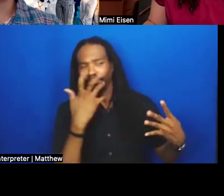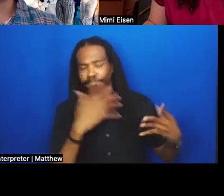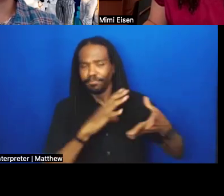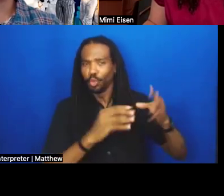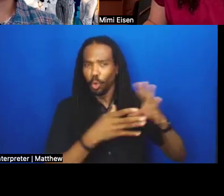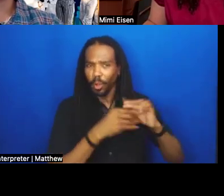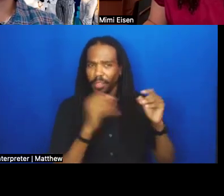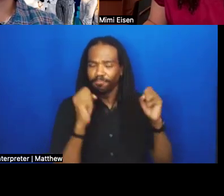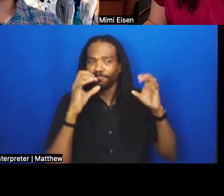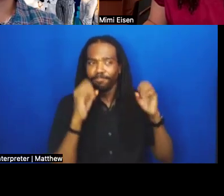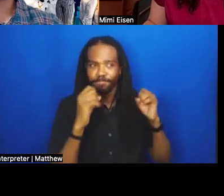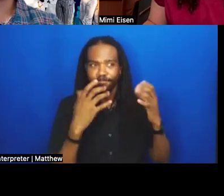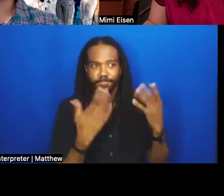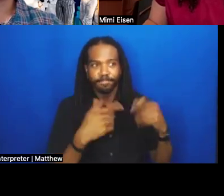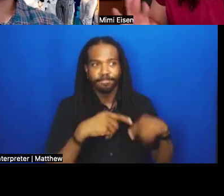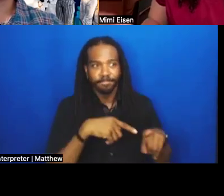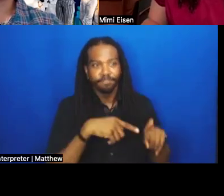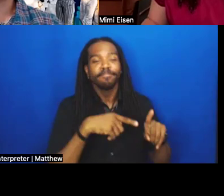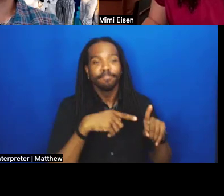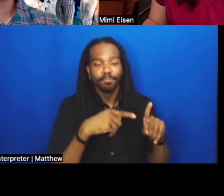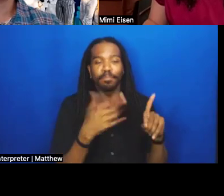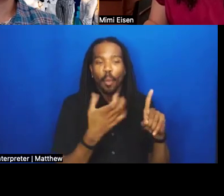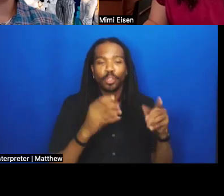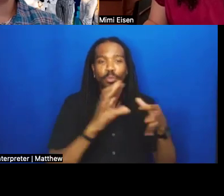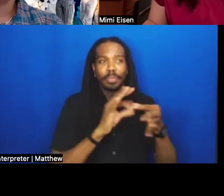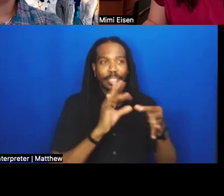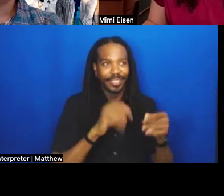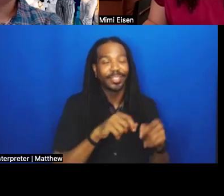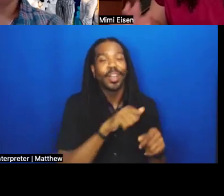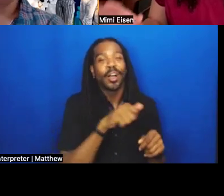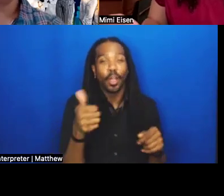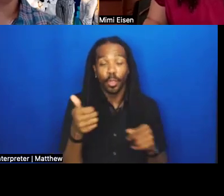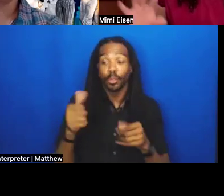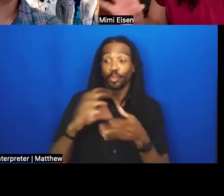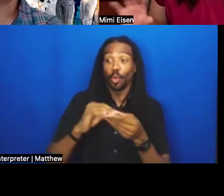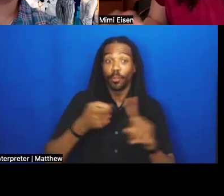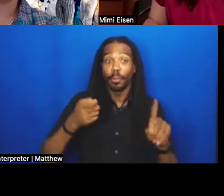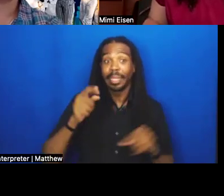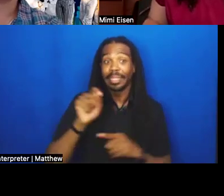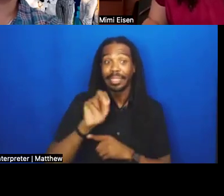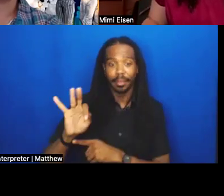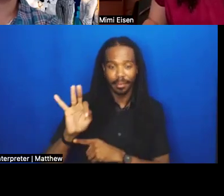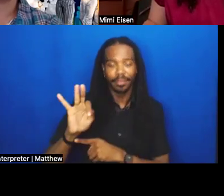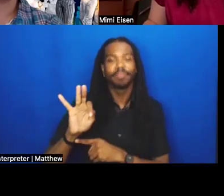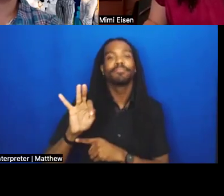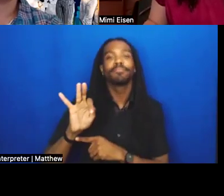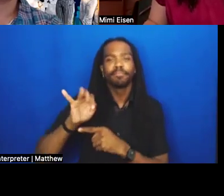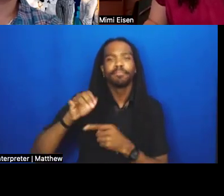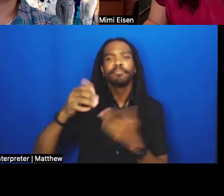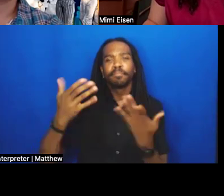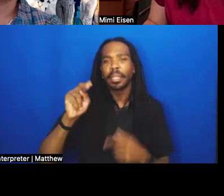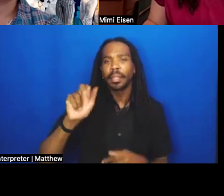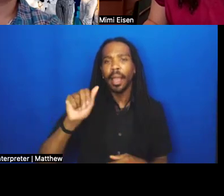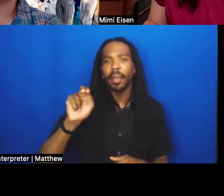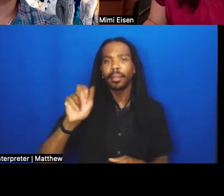I want to mention one that is by someone that Tiff mentioned, Nanyahi Ward or Nancy Ward, because